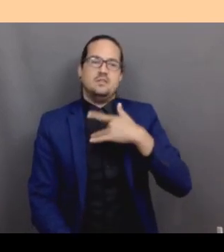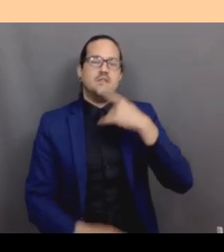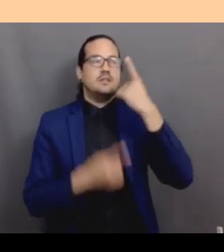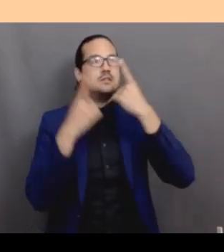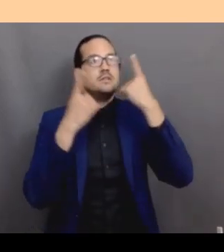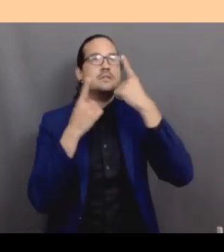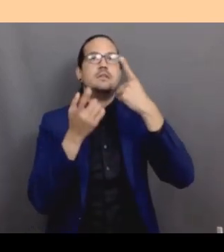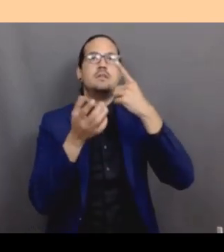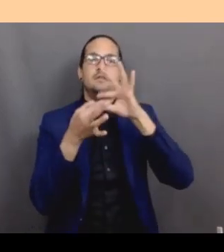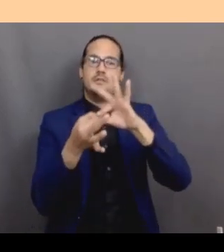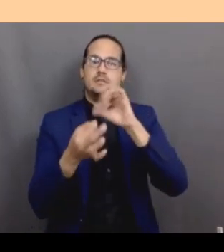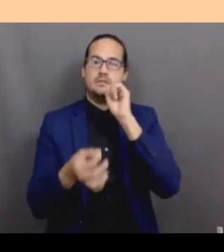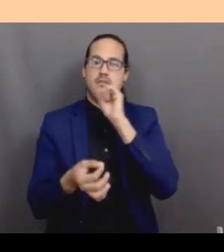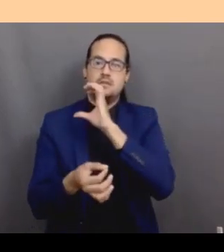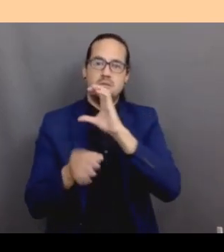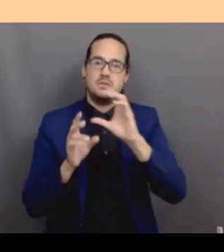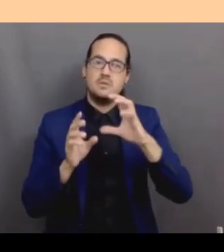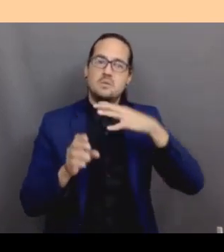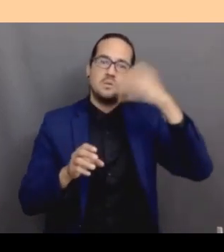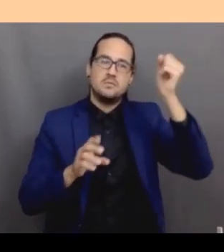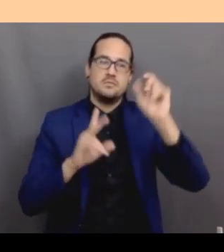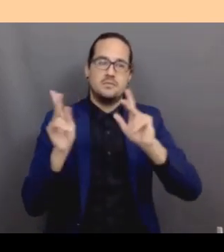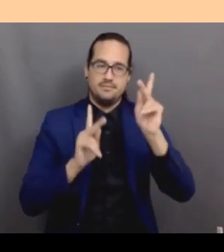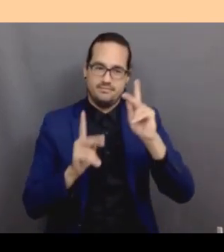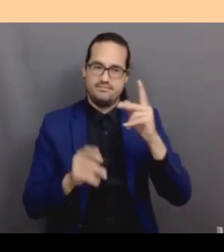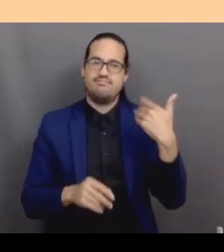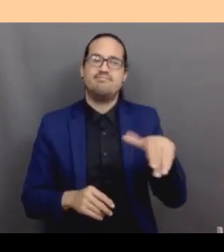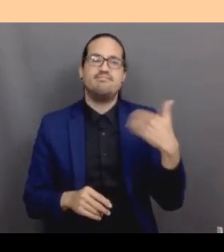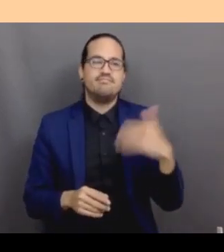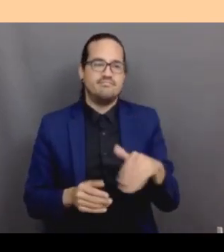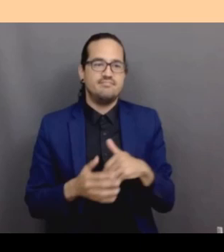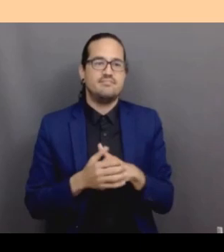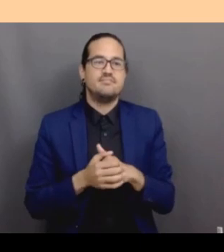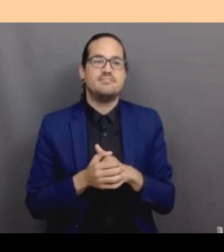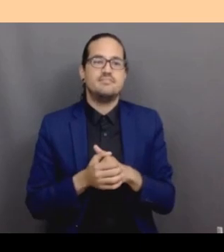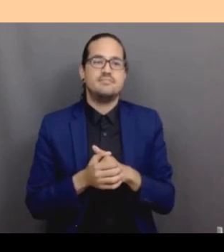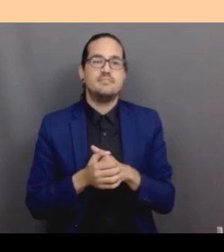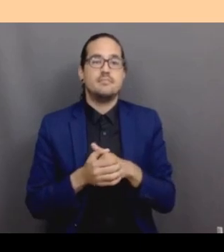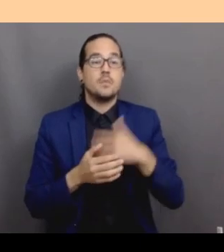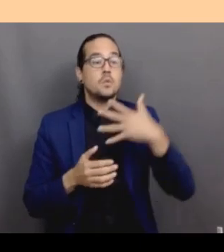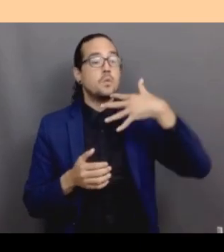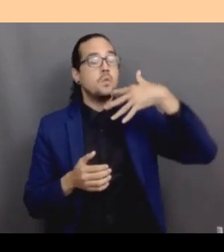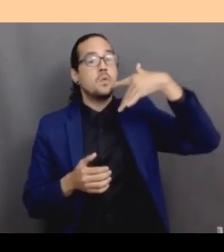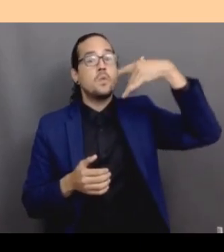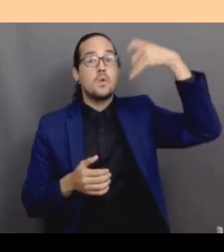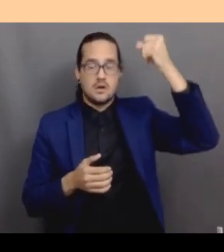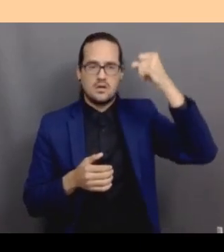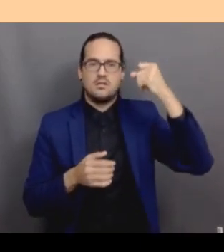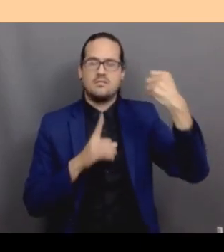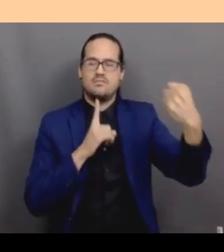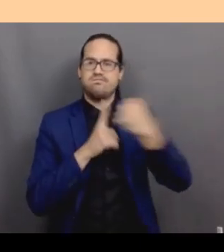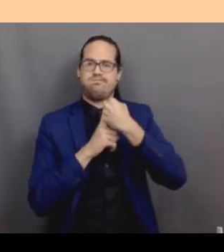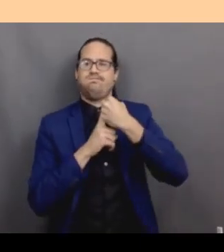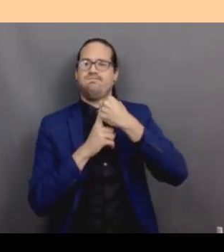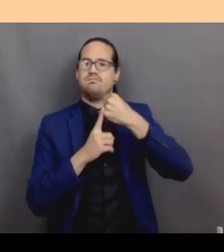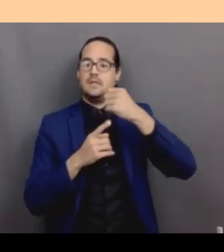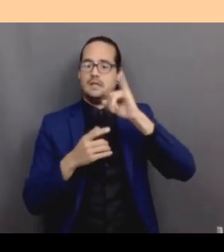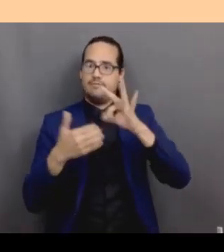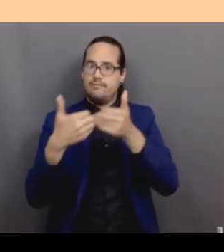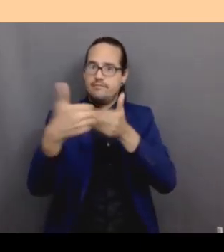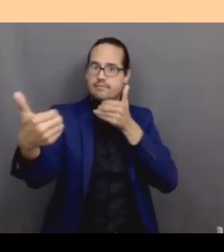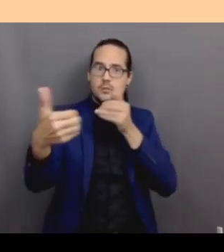becomes so detrimental to our health and well-being. And in order to protect the residents of our skilled nursing